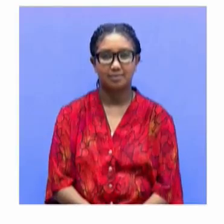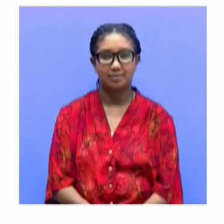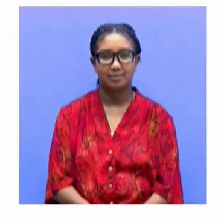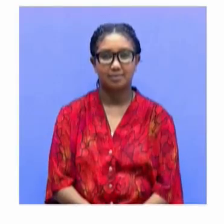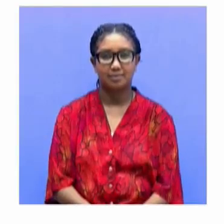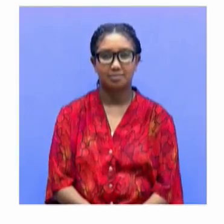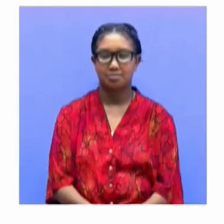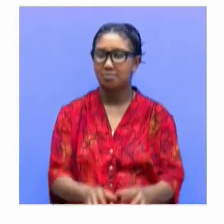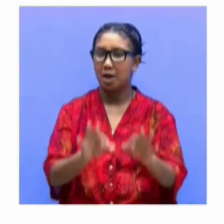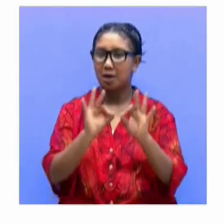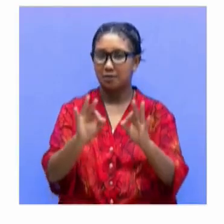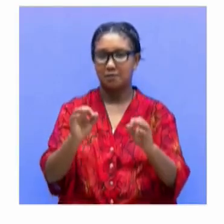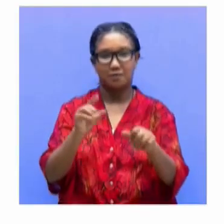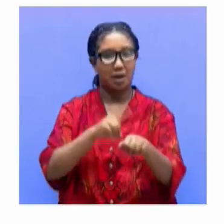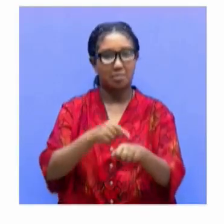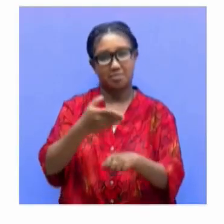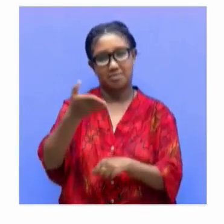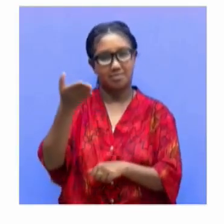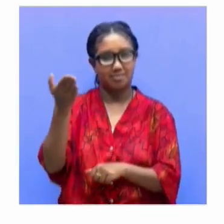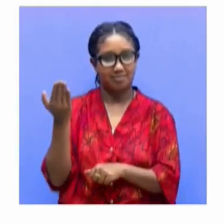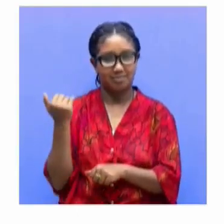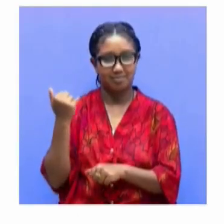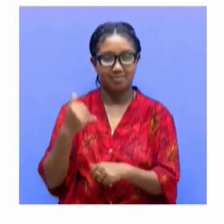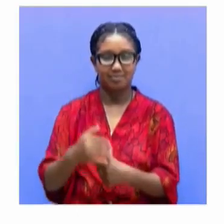a great time.